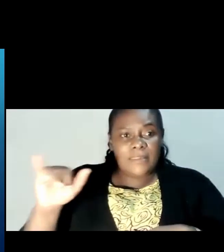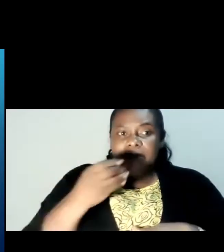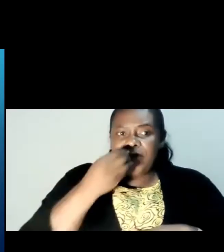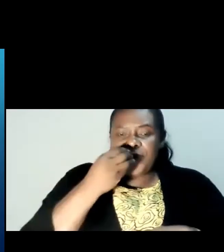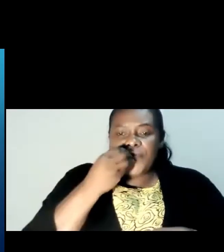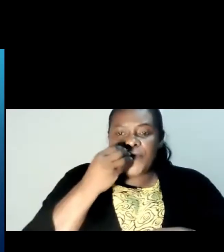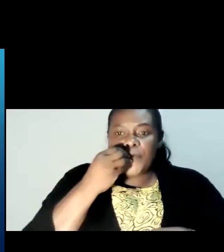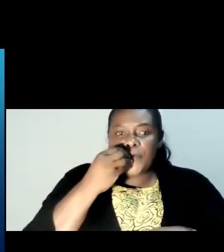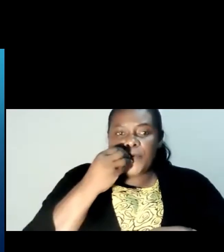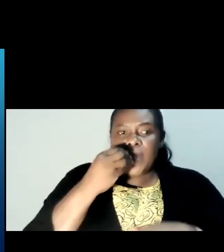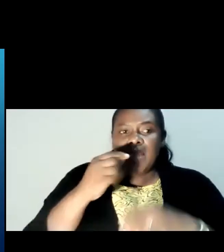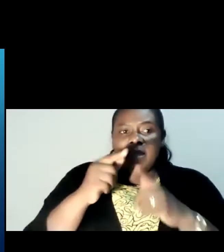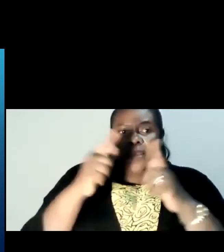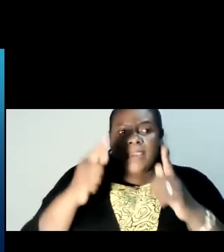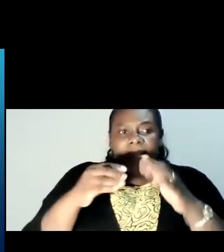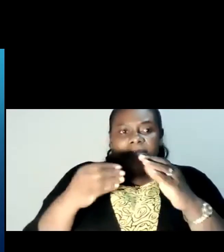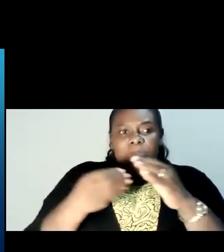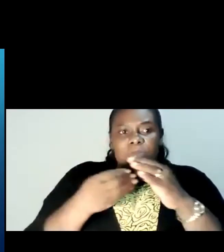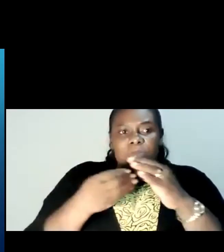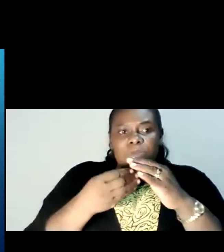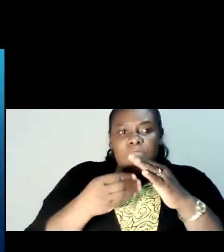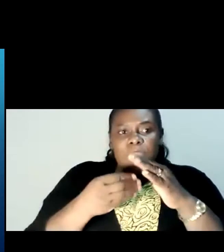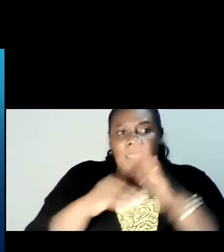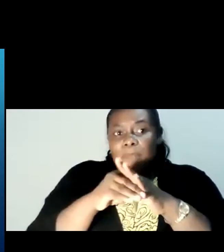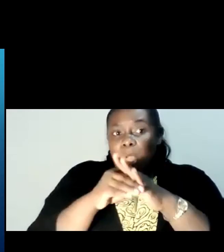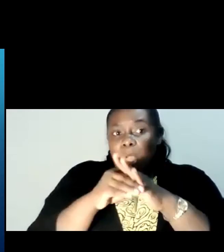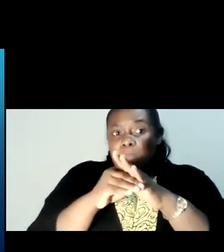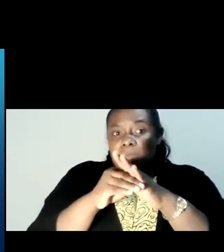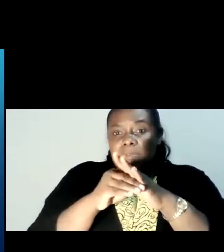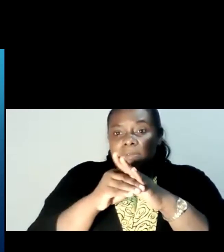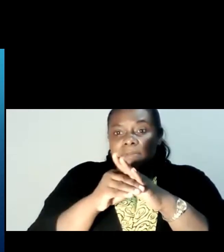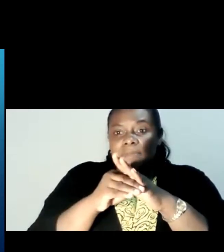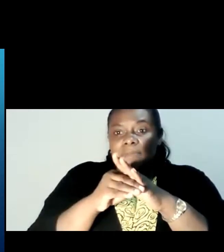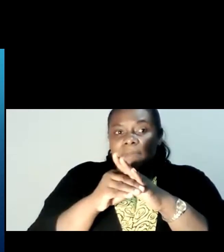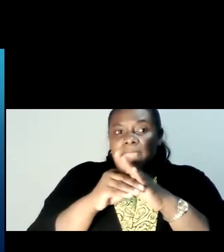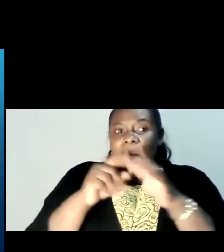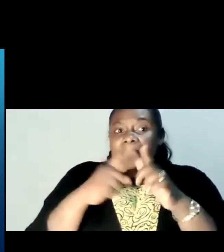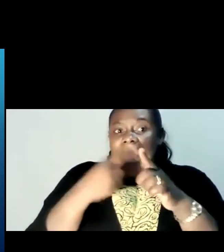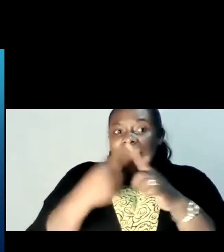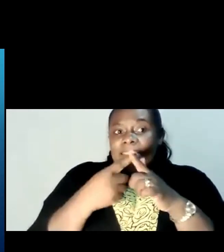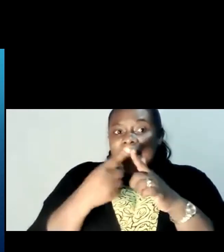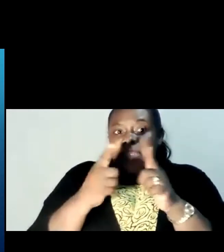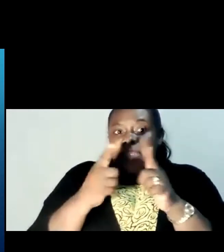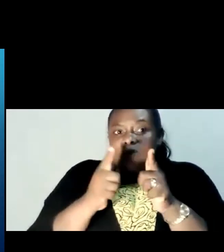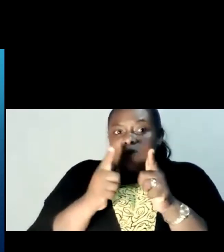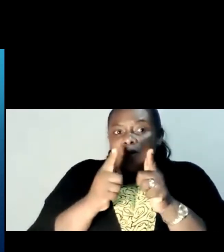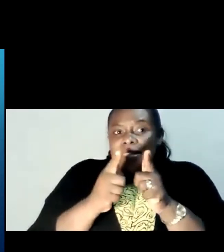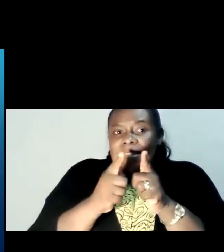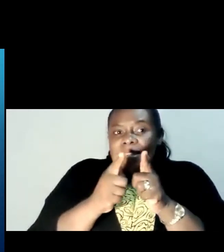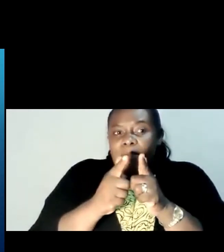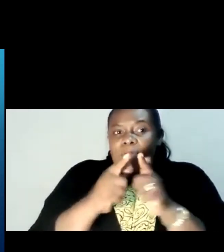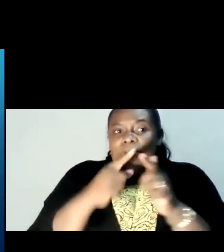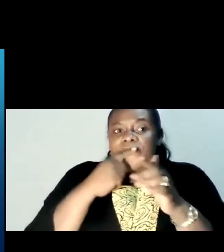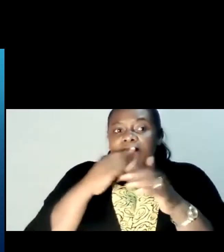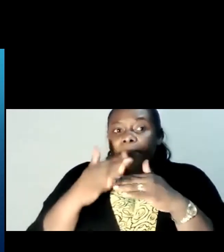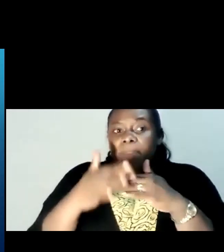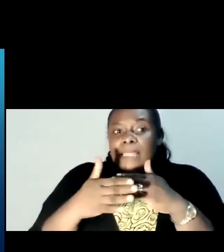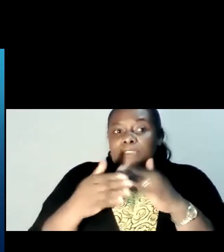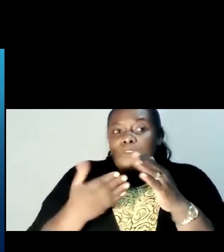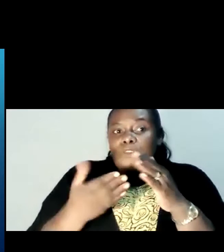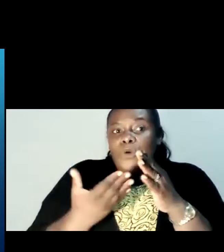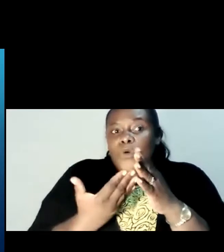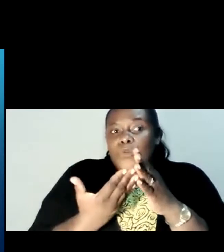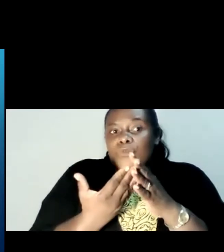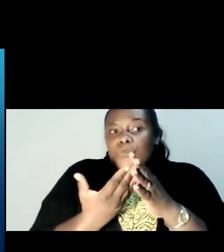And it narrows the pathway for the blood. This area where the blood is